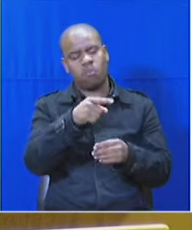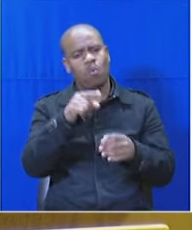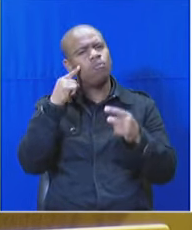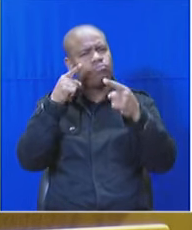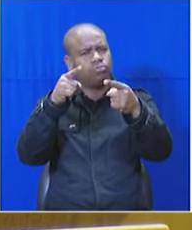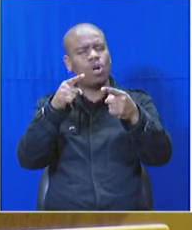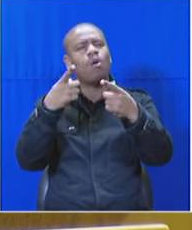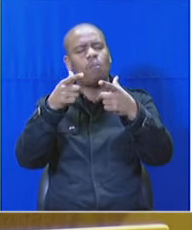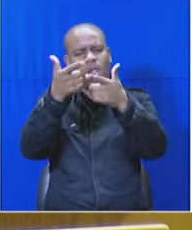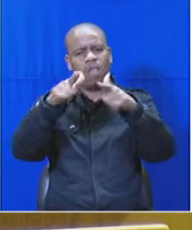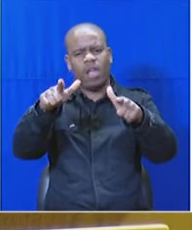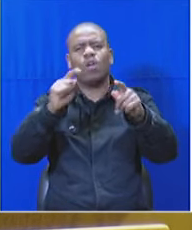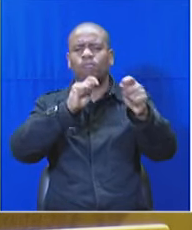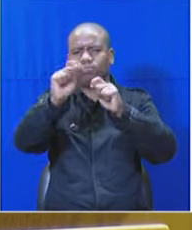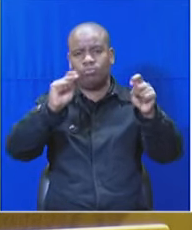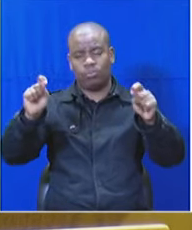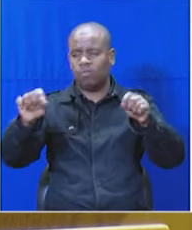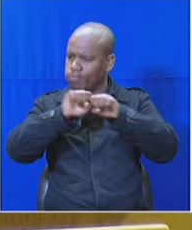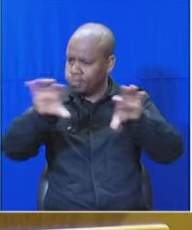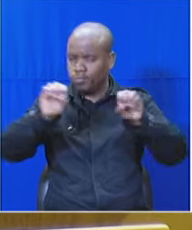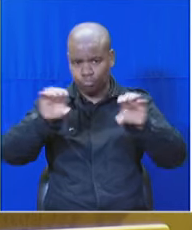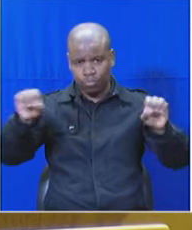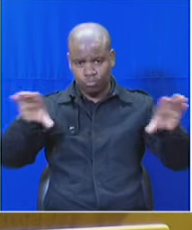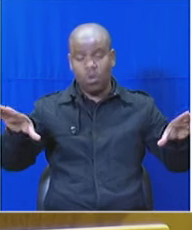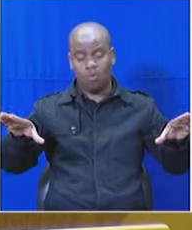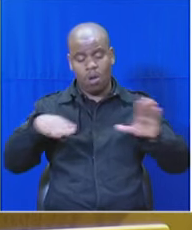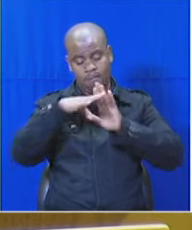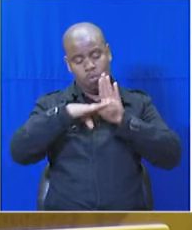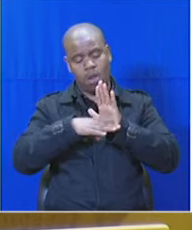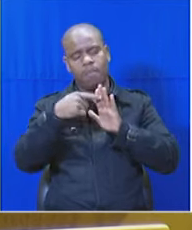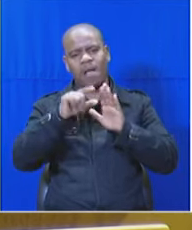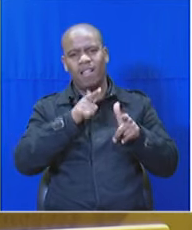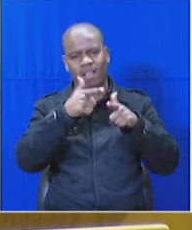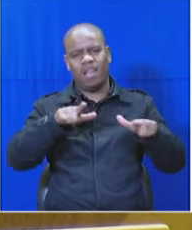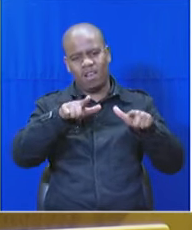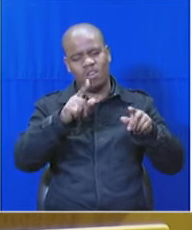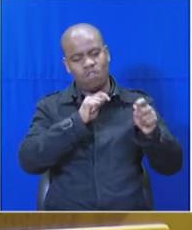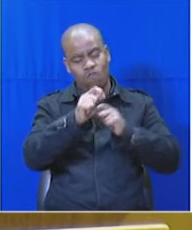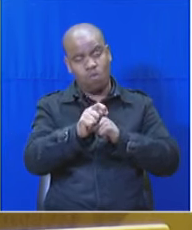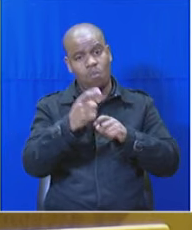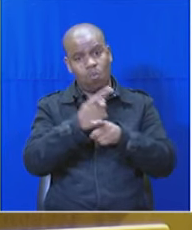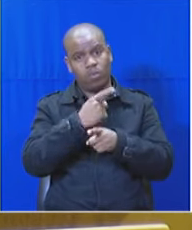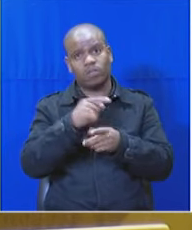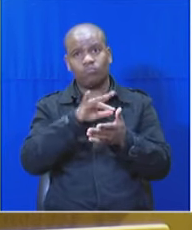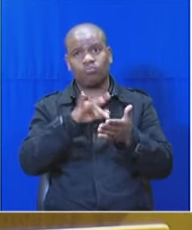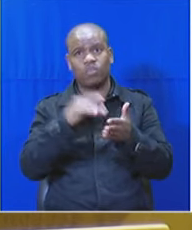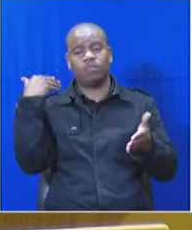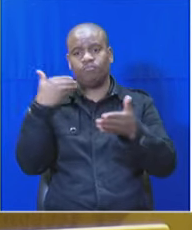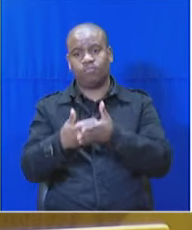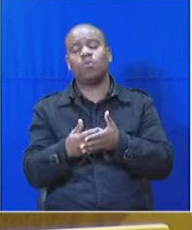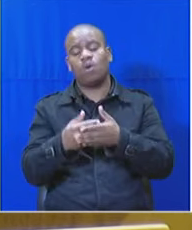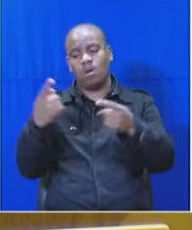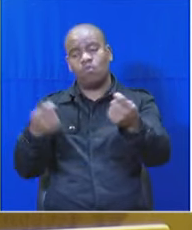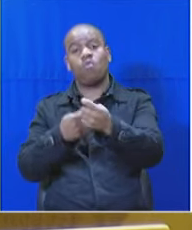pursuit of social justice. Such a program of land reform has been considered to be a central and driving force for a program of rural